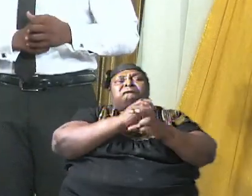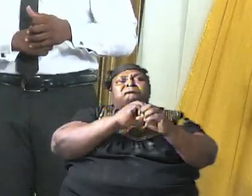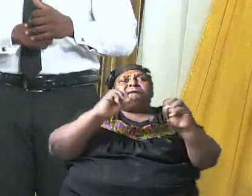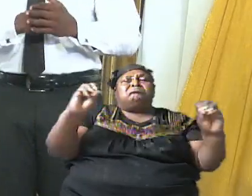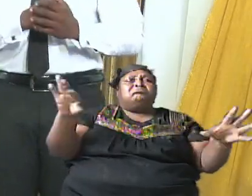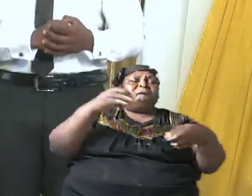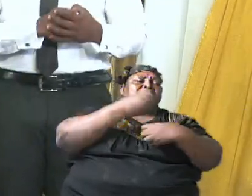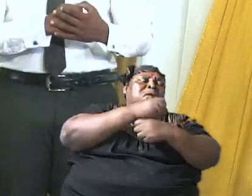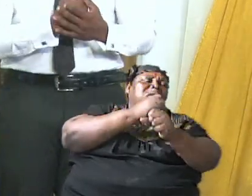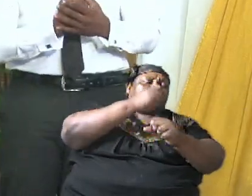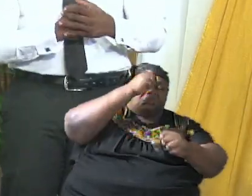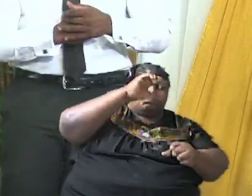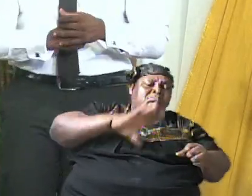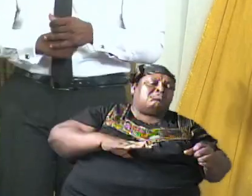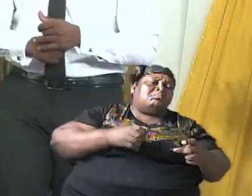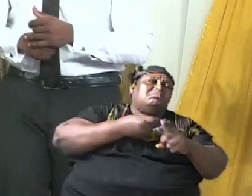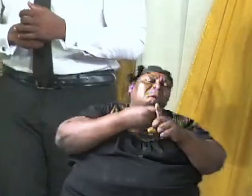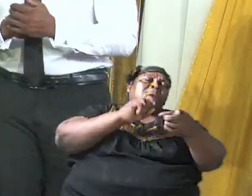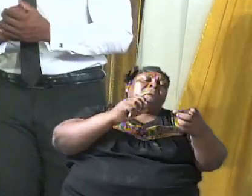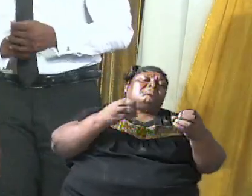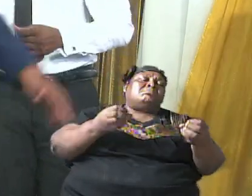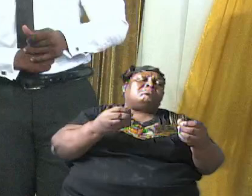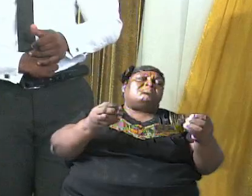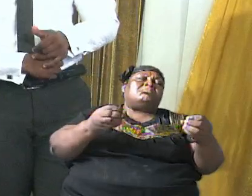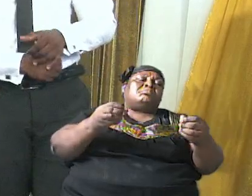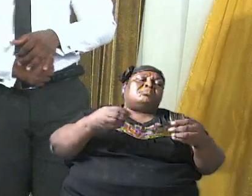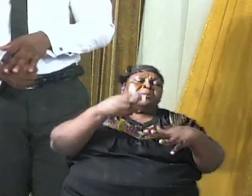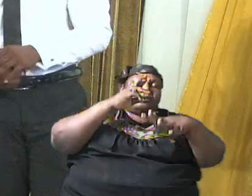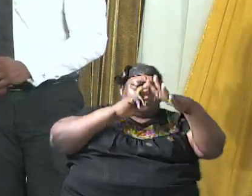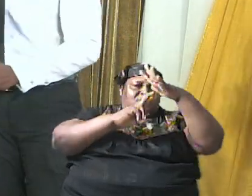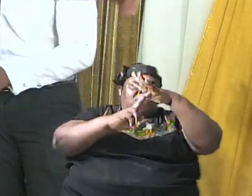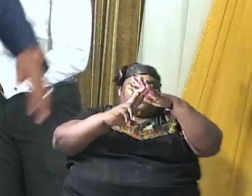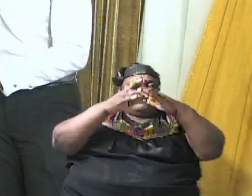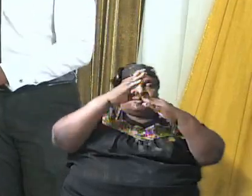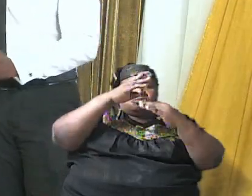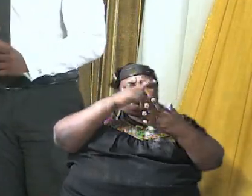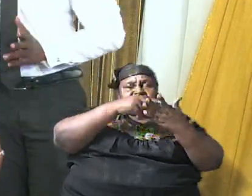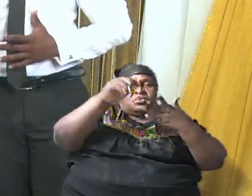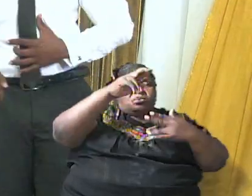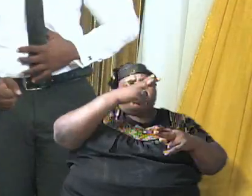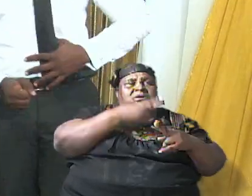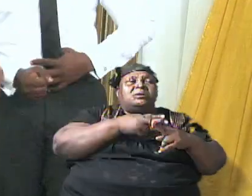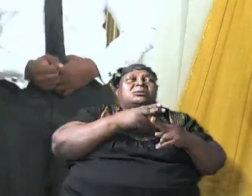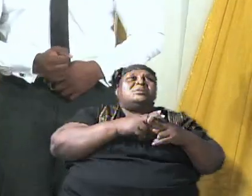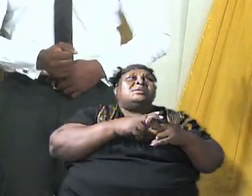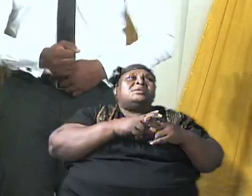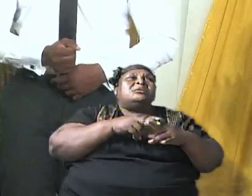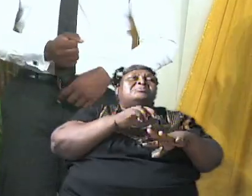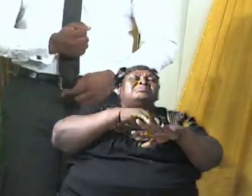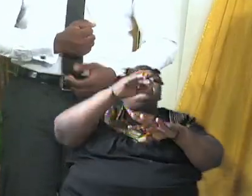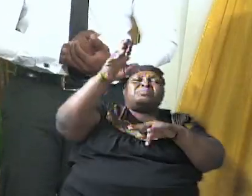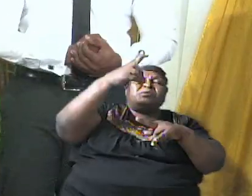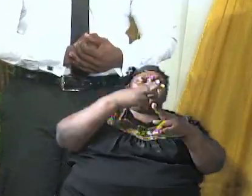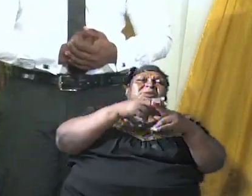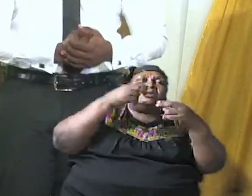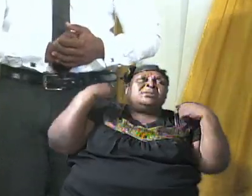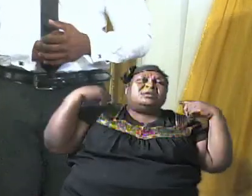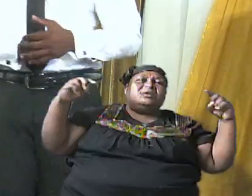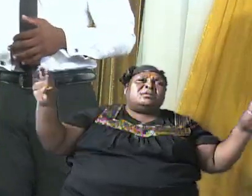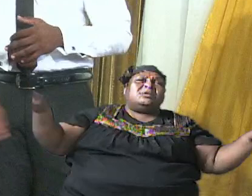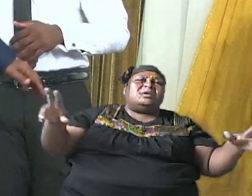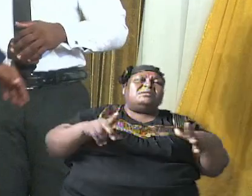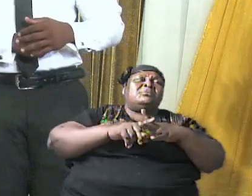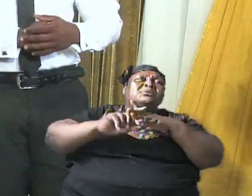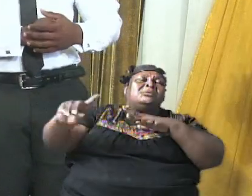you have made man from dust. Jesus, we reverence your holy name, Lord God. At your name, demons flee.